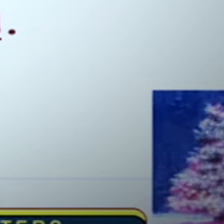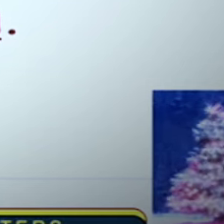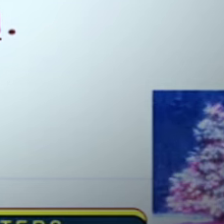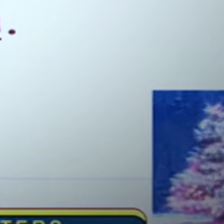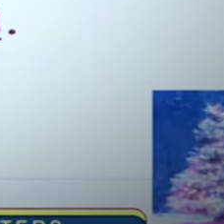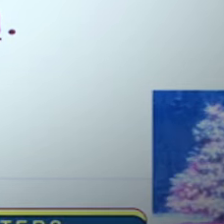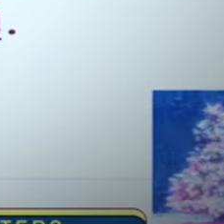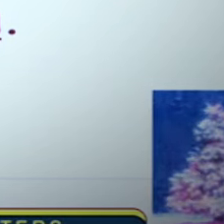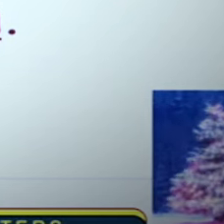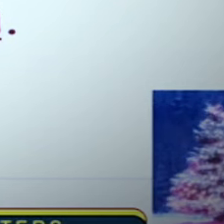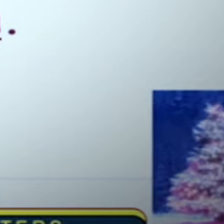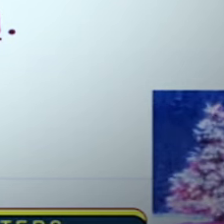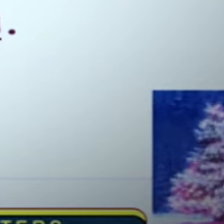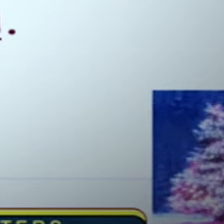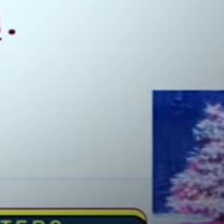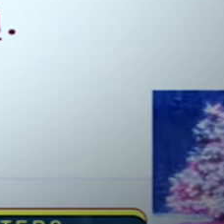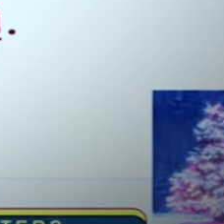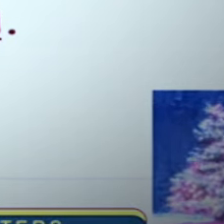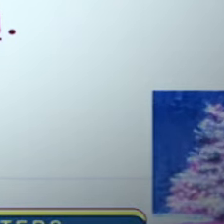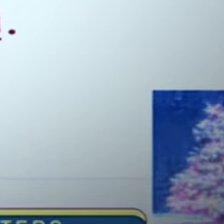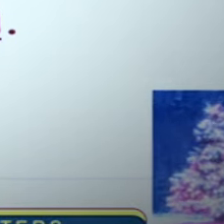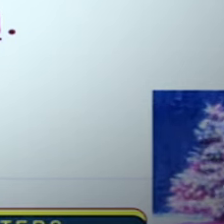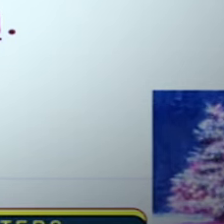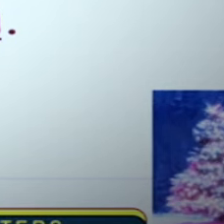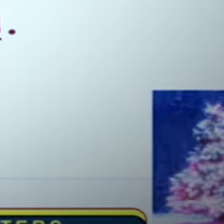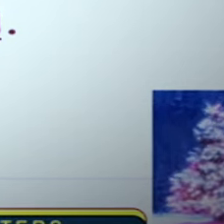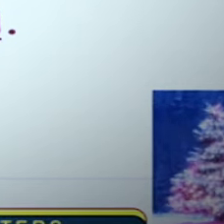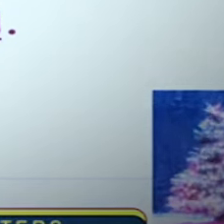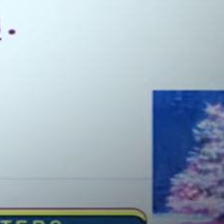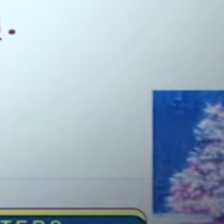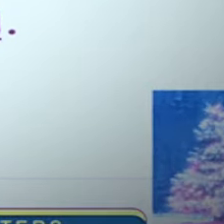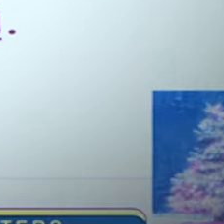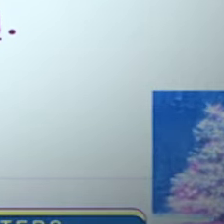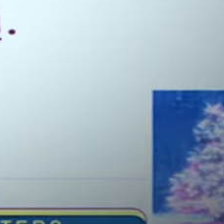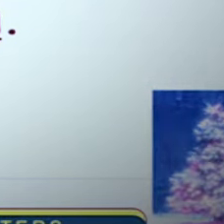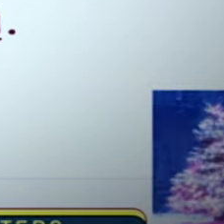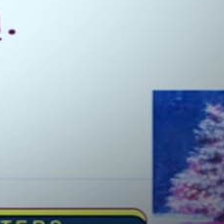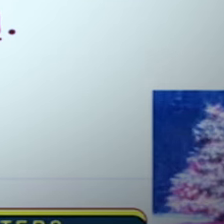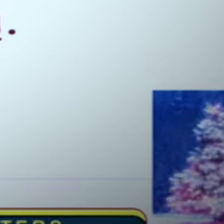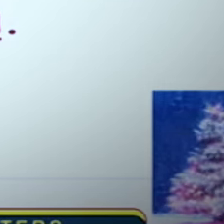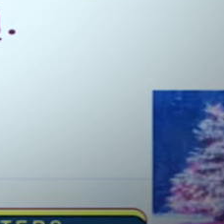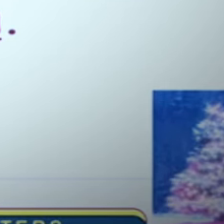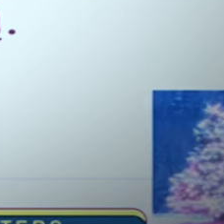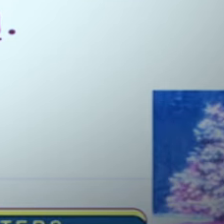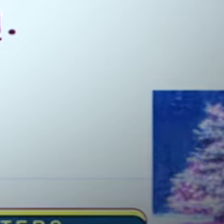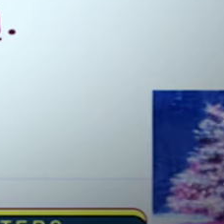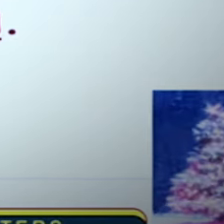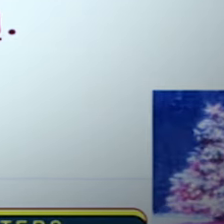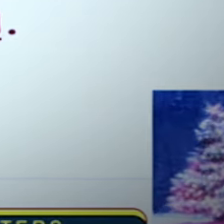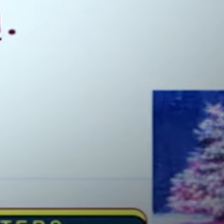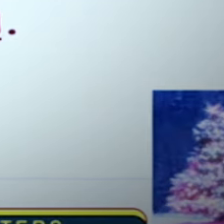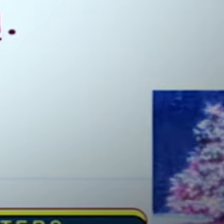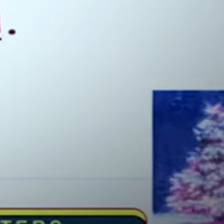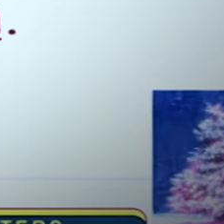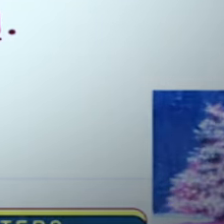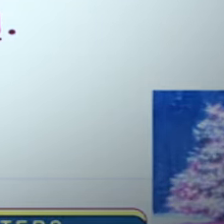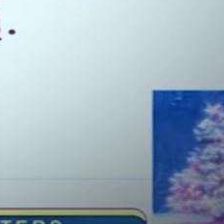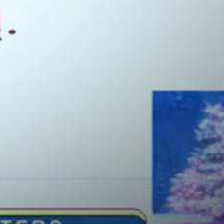Before the privileges and responsibilities of that position.